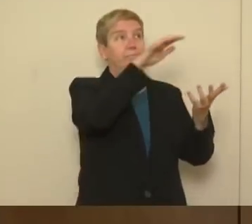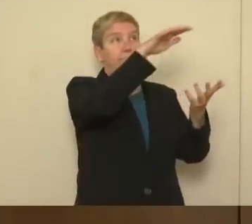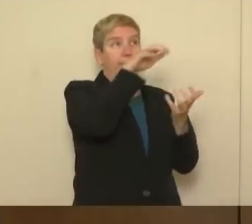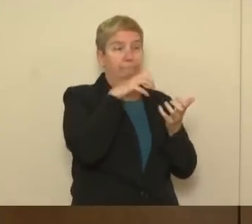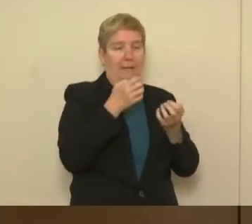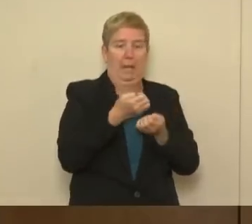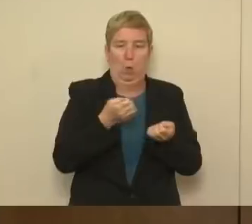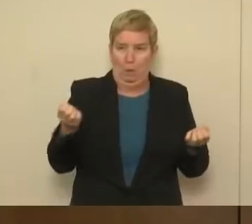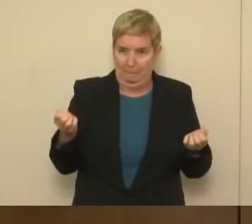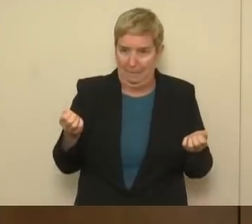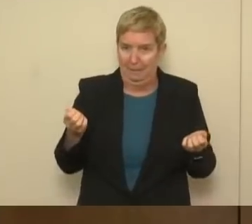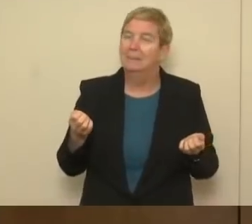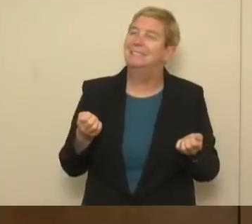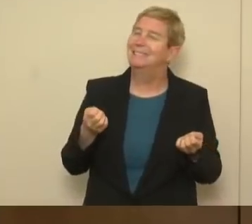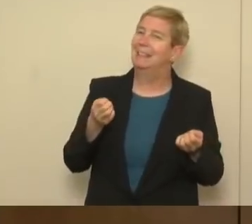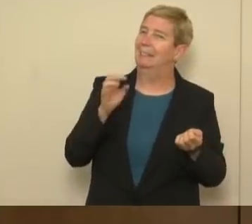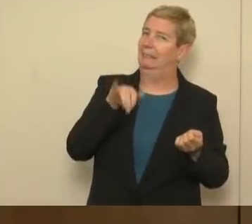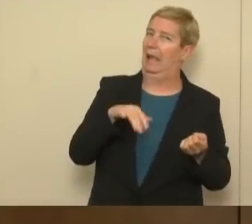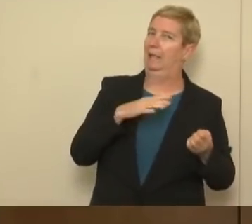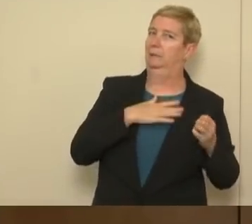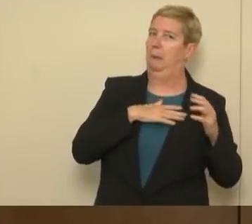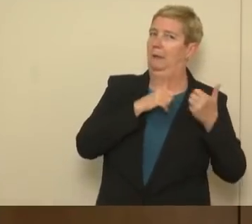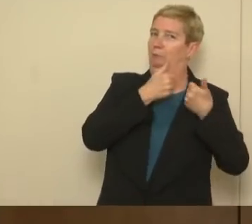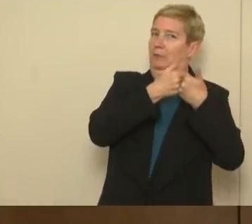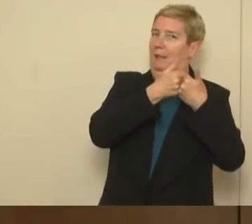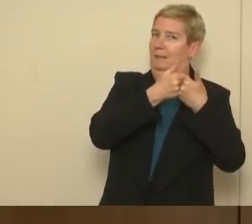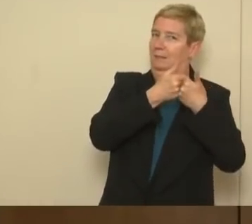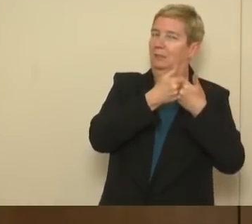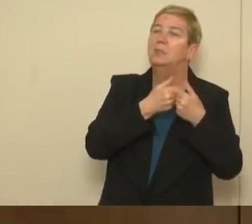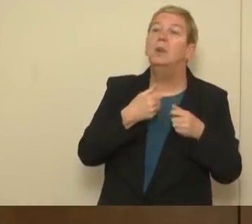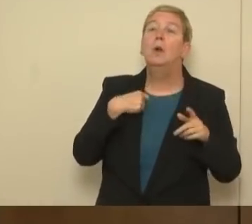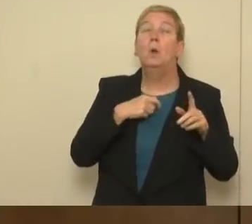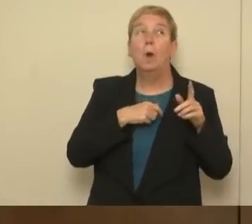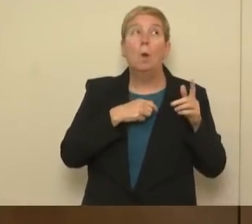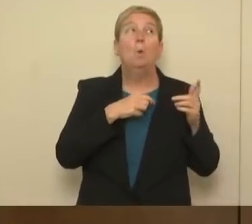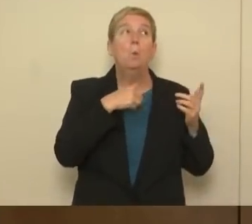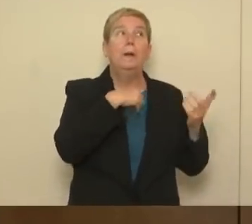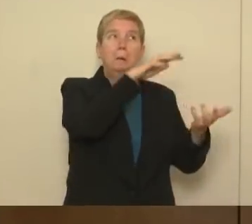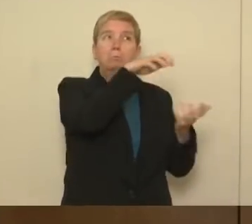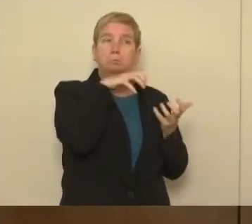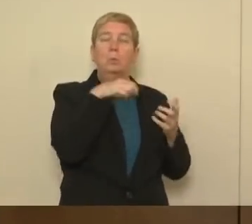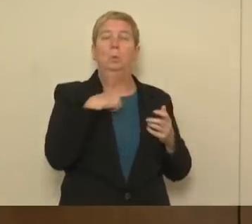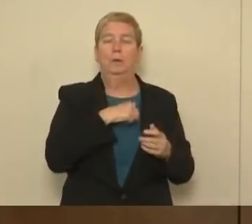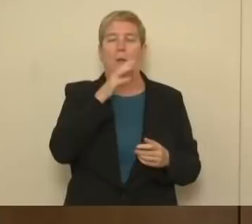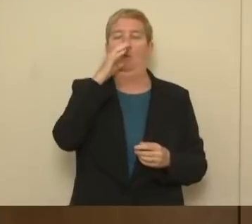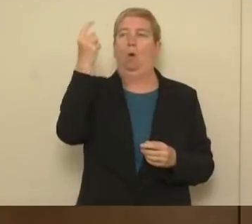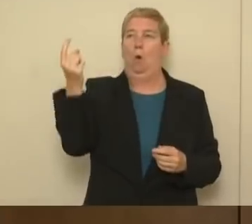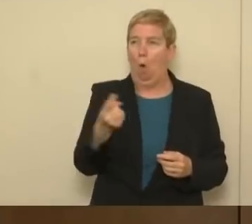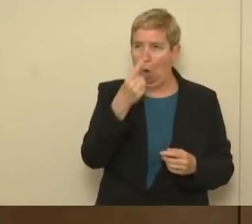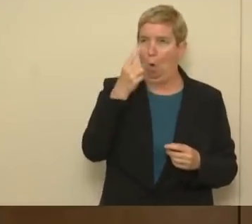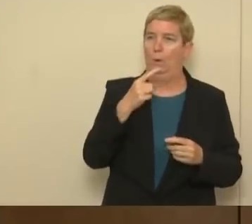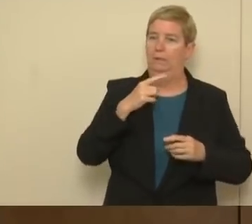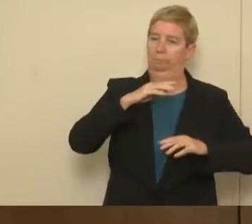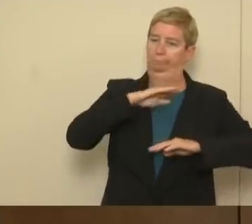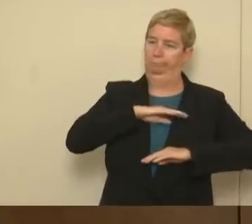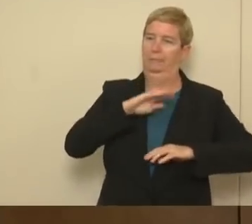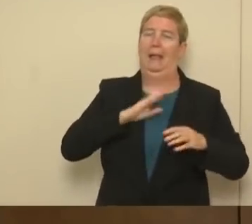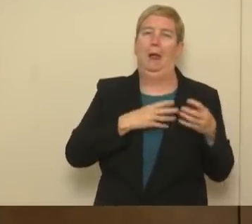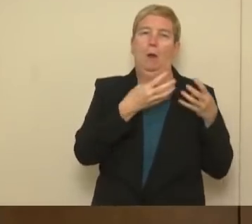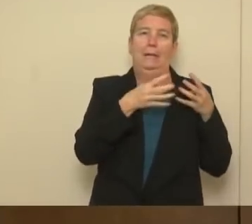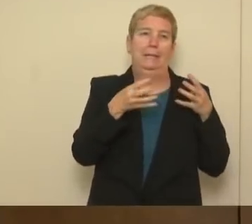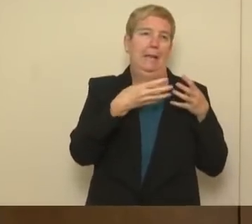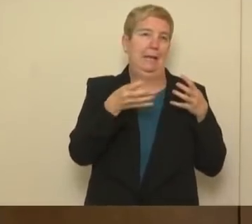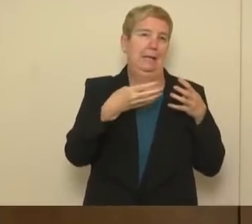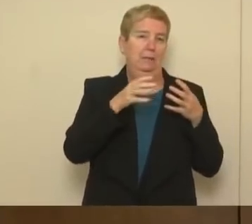got high confidence that, we'll always meet our gating criteria in testing. And for someone who asked me a couple weeks ago, thank you,